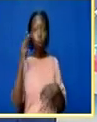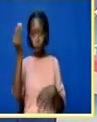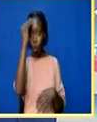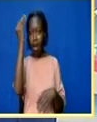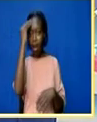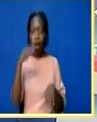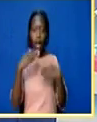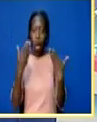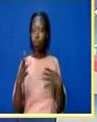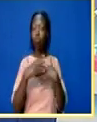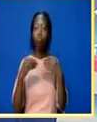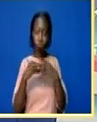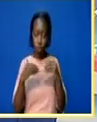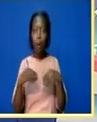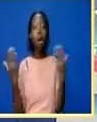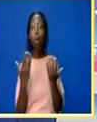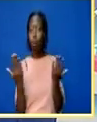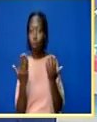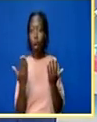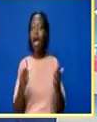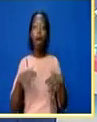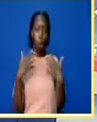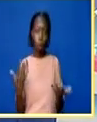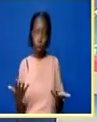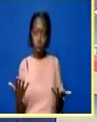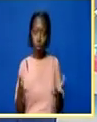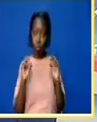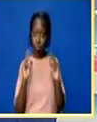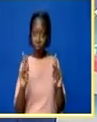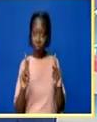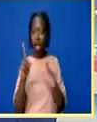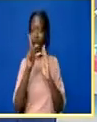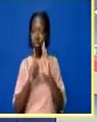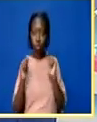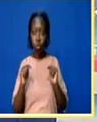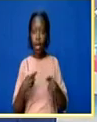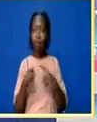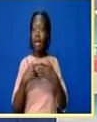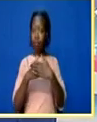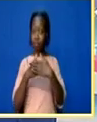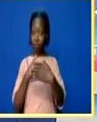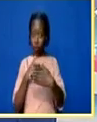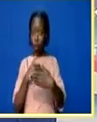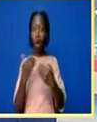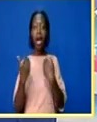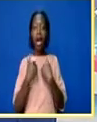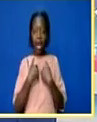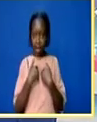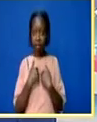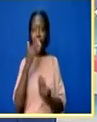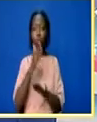is it formed. Yes. Where is it formed? Okay. So that's our lesson for today. Okay. But before we go to that, we have a fact